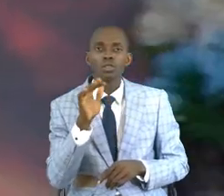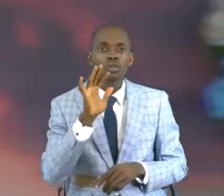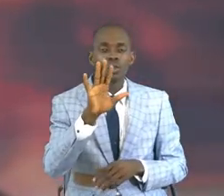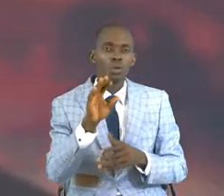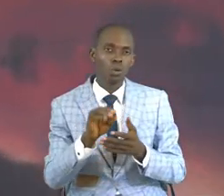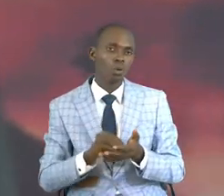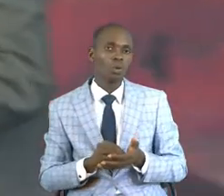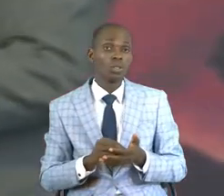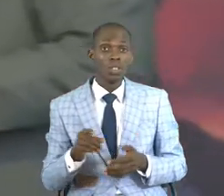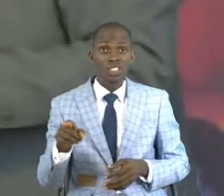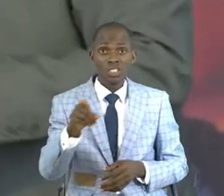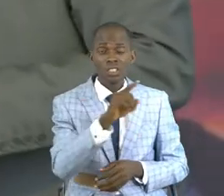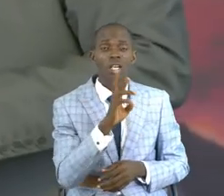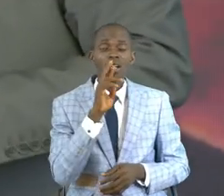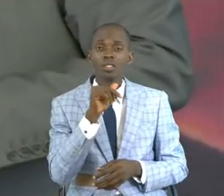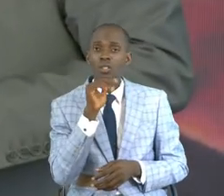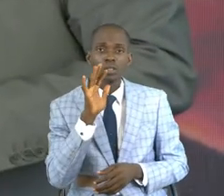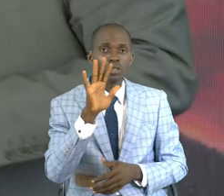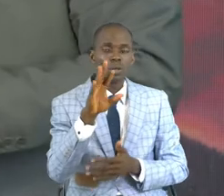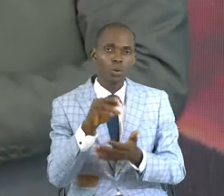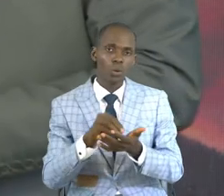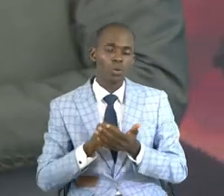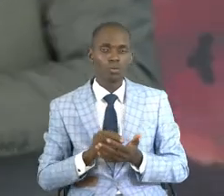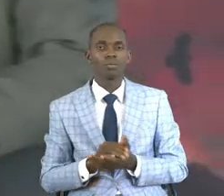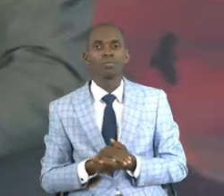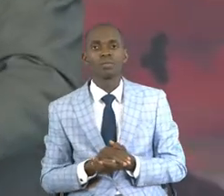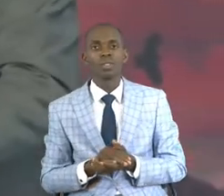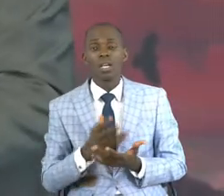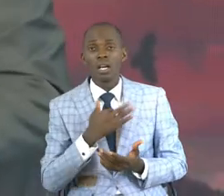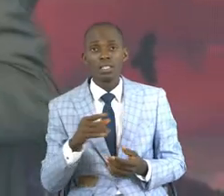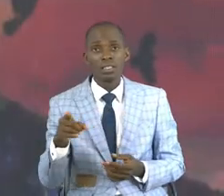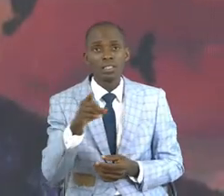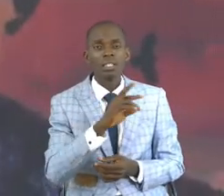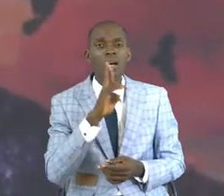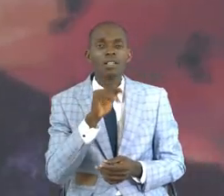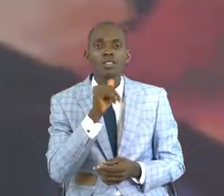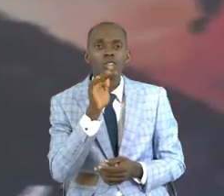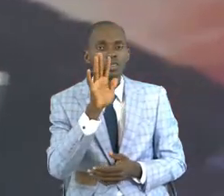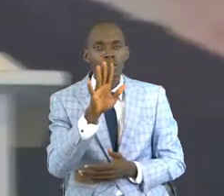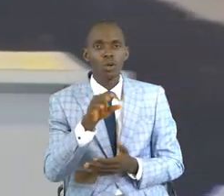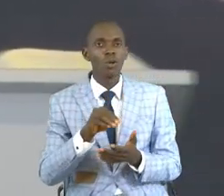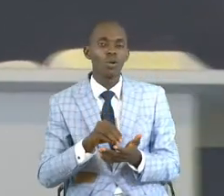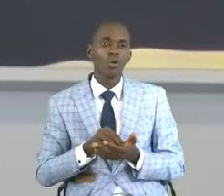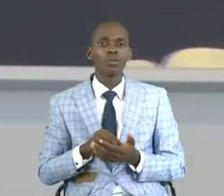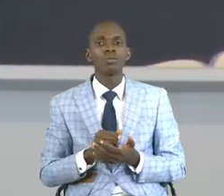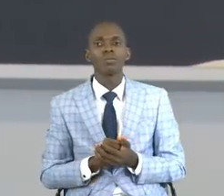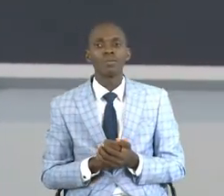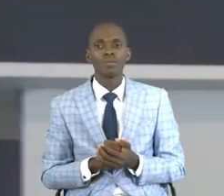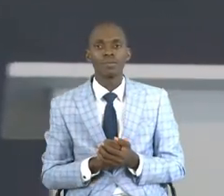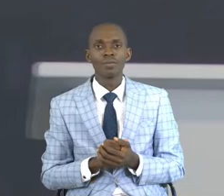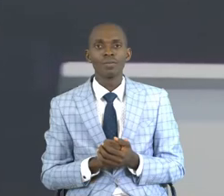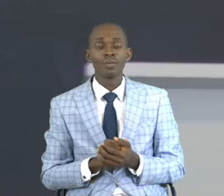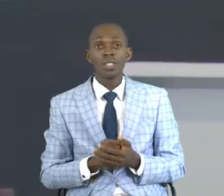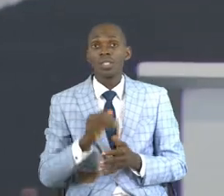ye are not your own? And ye are not your own? If you